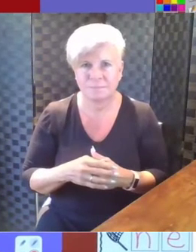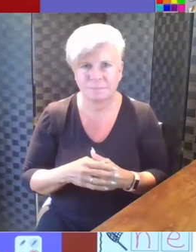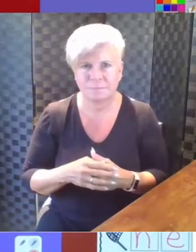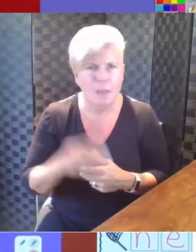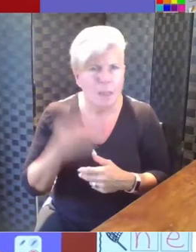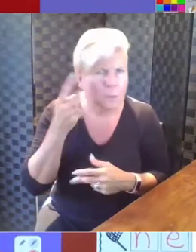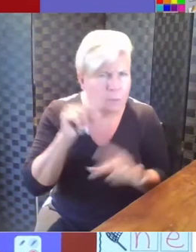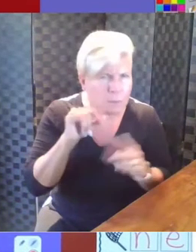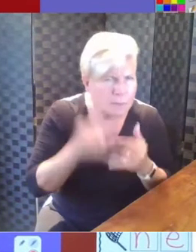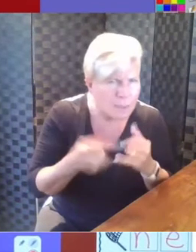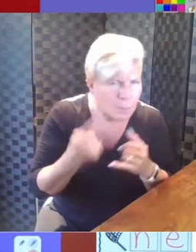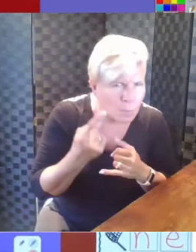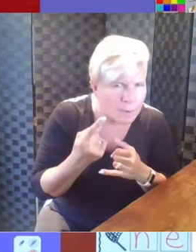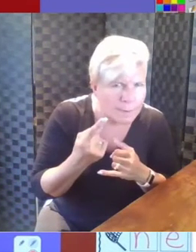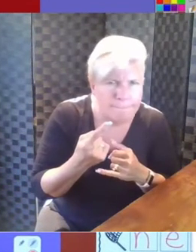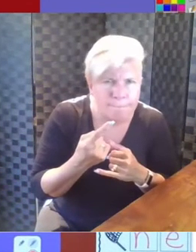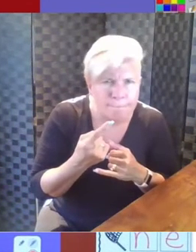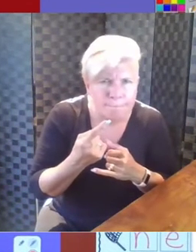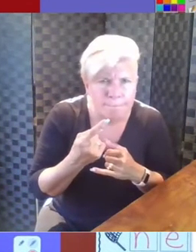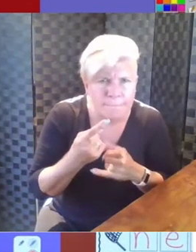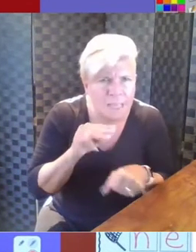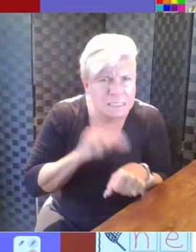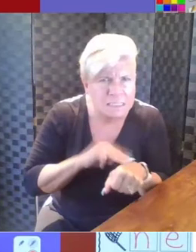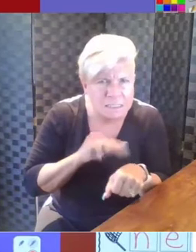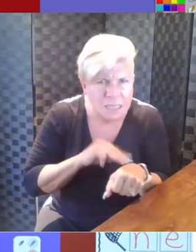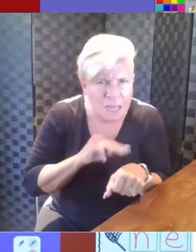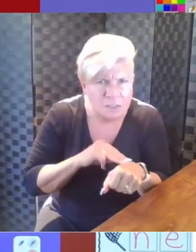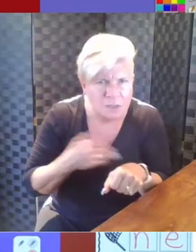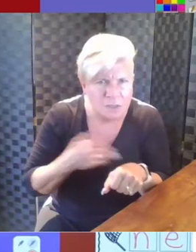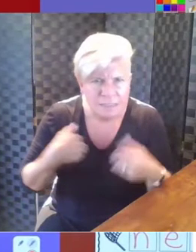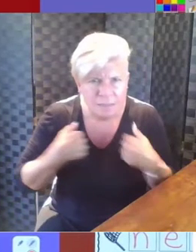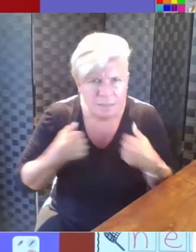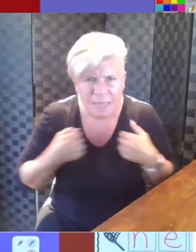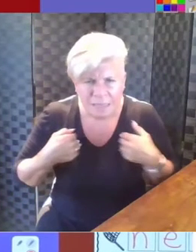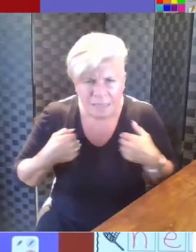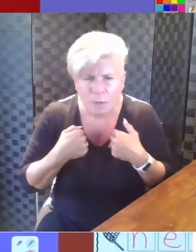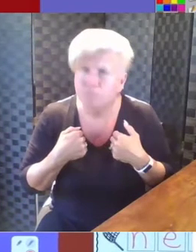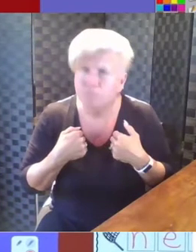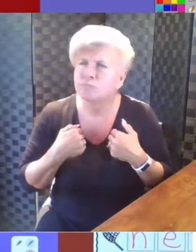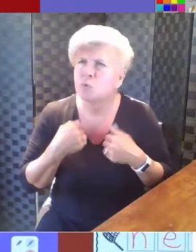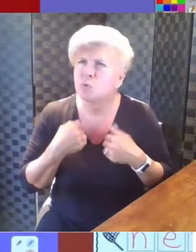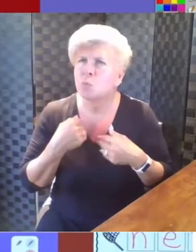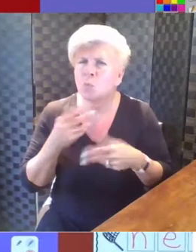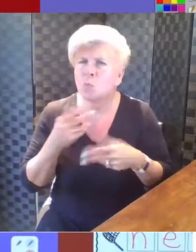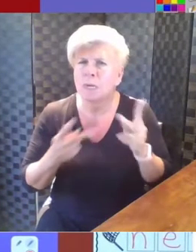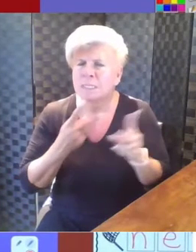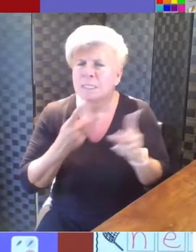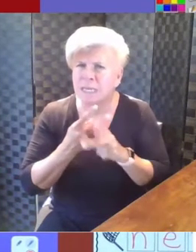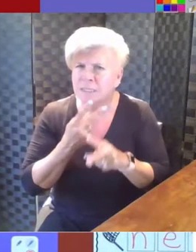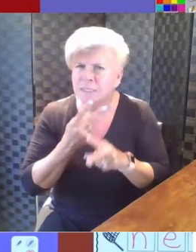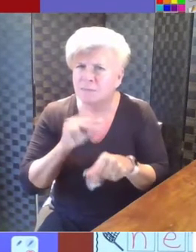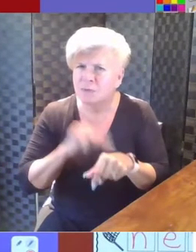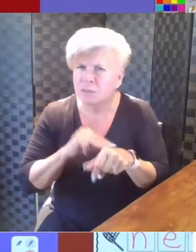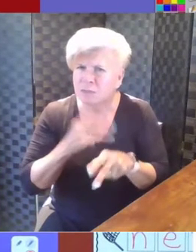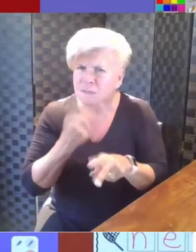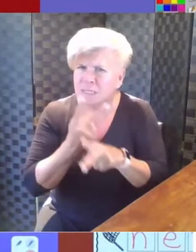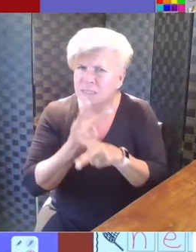And look at this last one. It's a doctor, and she's got some animals by her. So what kind of doctor is that takes care of